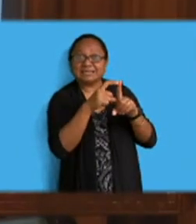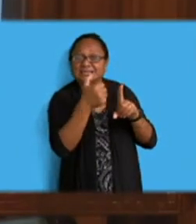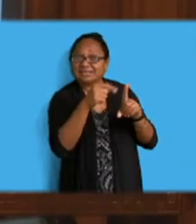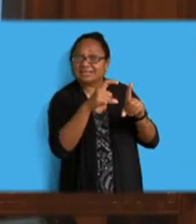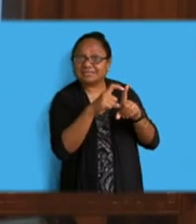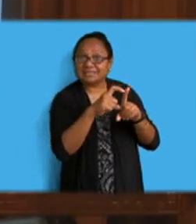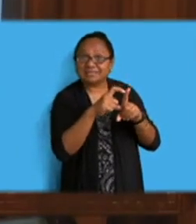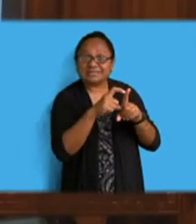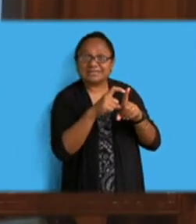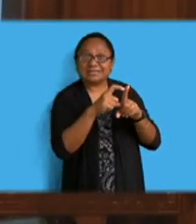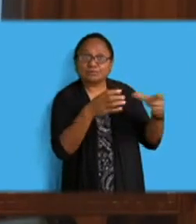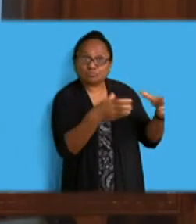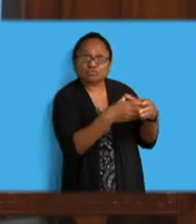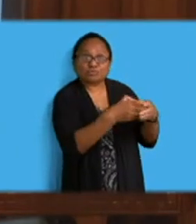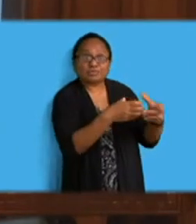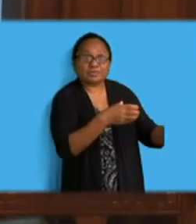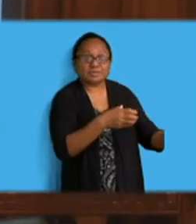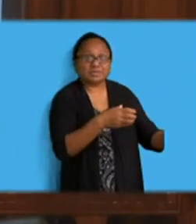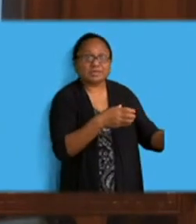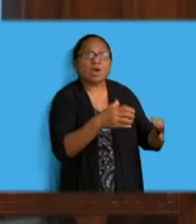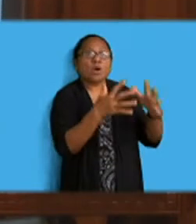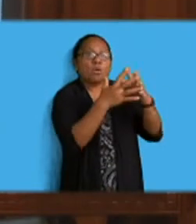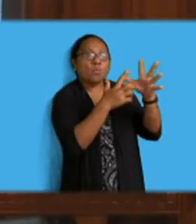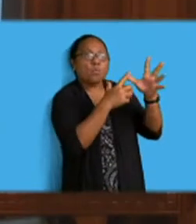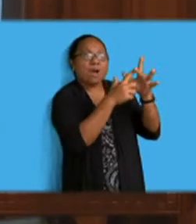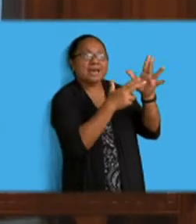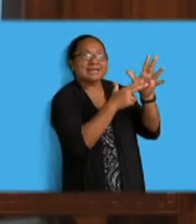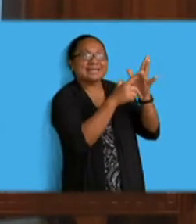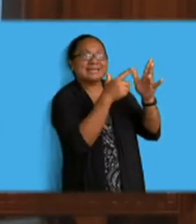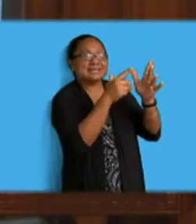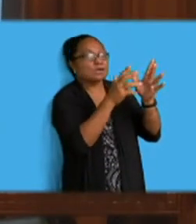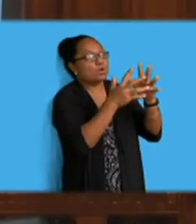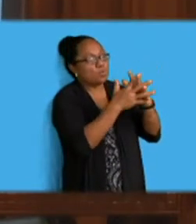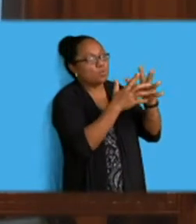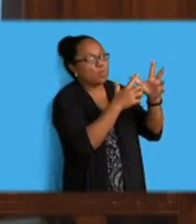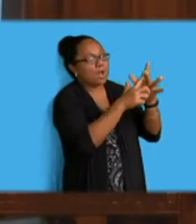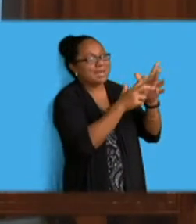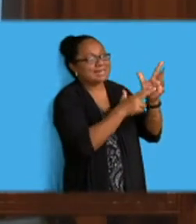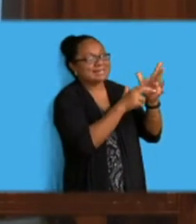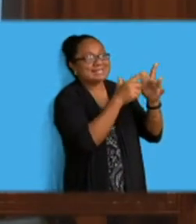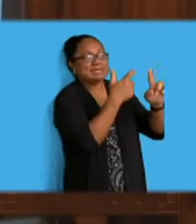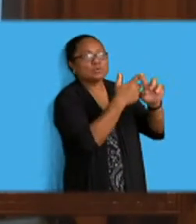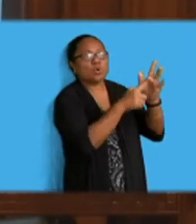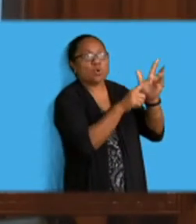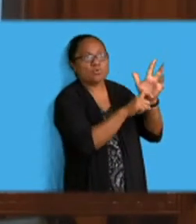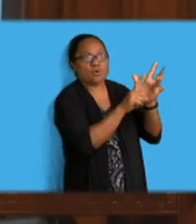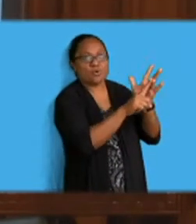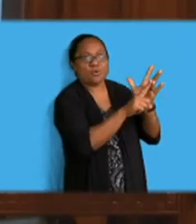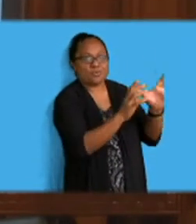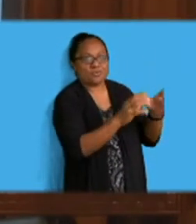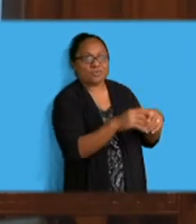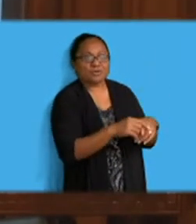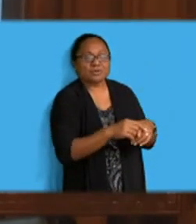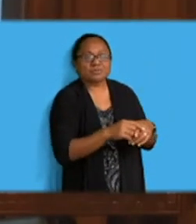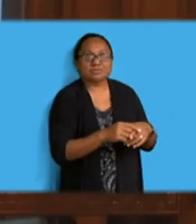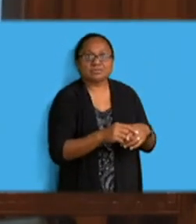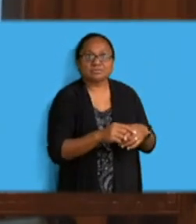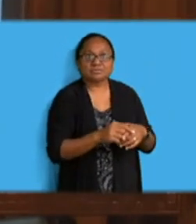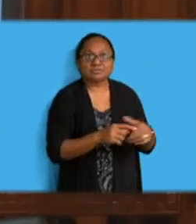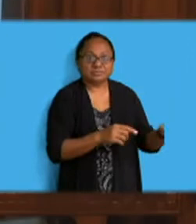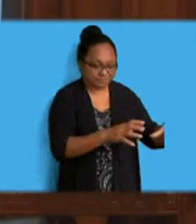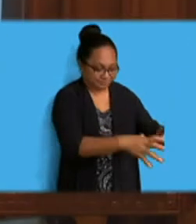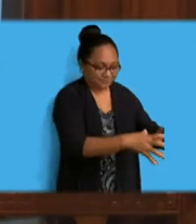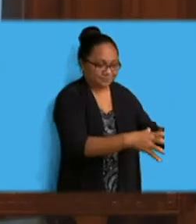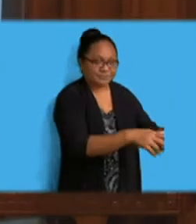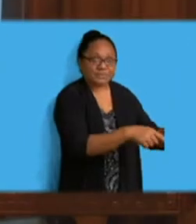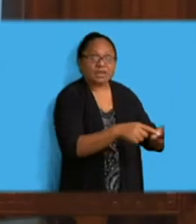school in Fiji hailed from Wainikoro sector, the 6D category. Now, if the Langalanga